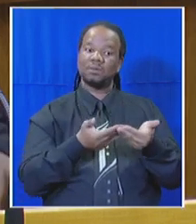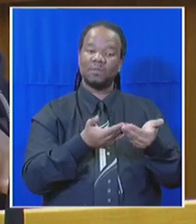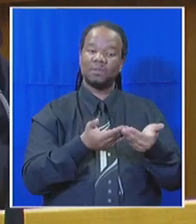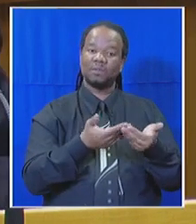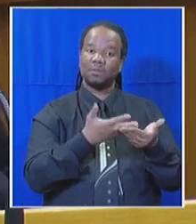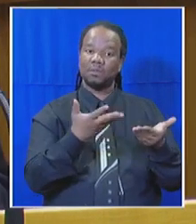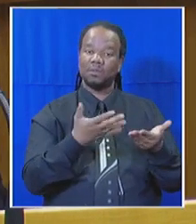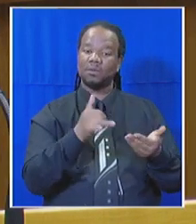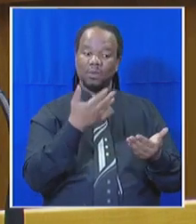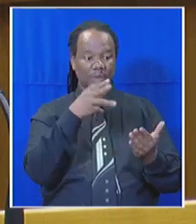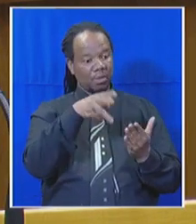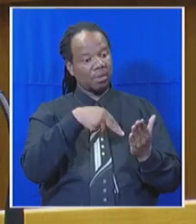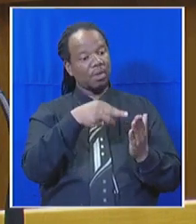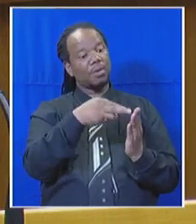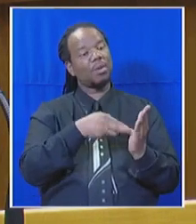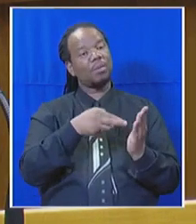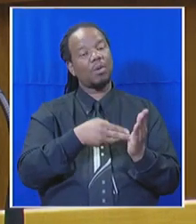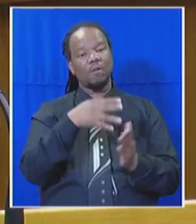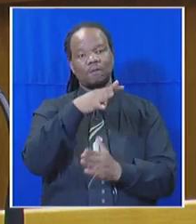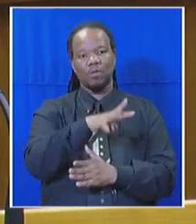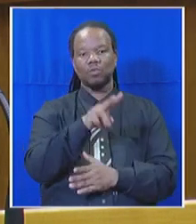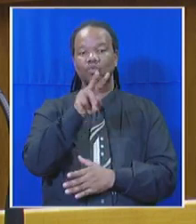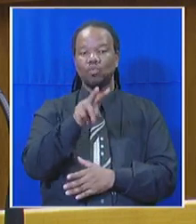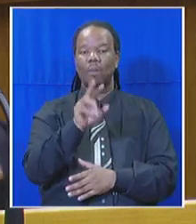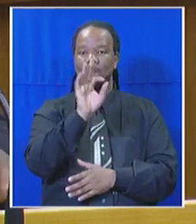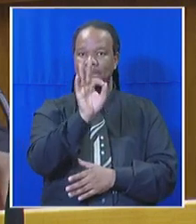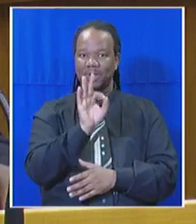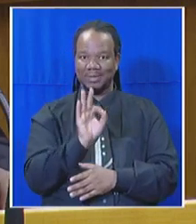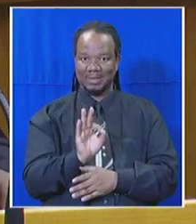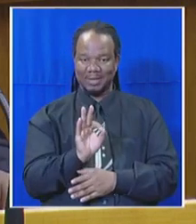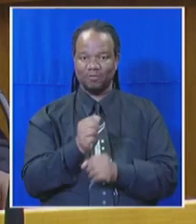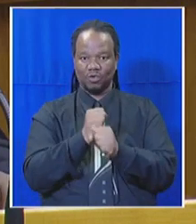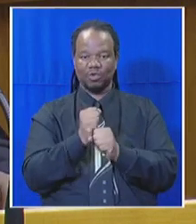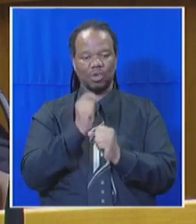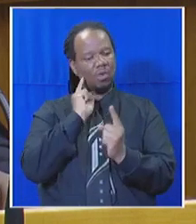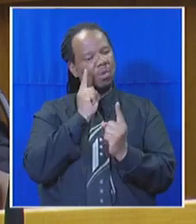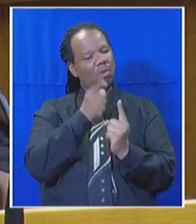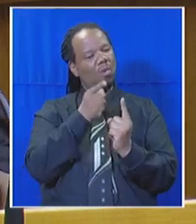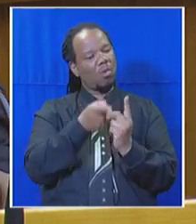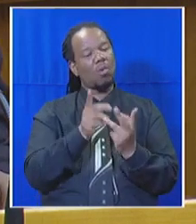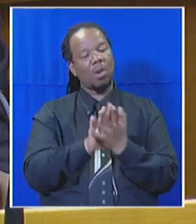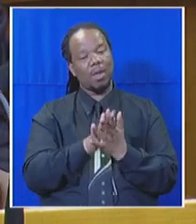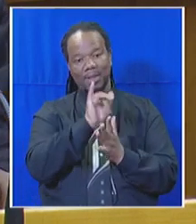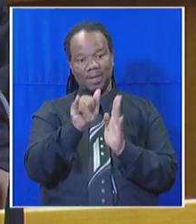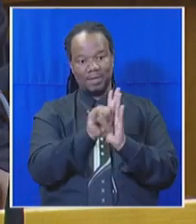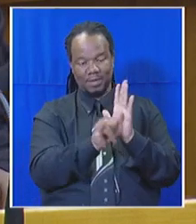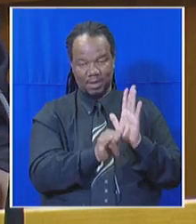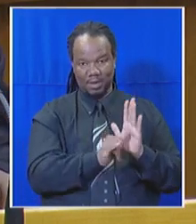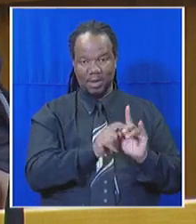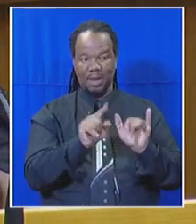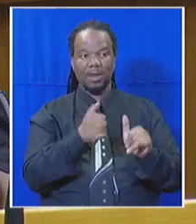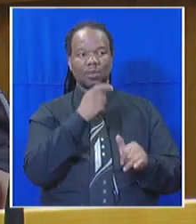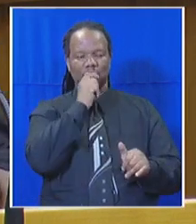the report, it's obvious that the 42% per strategic goals of the planned indicators is true reflection of the